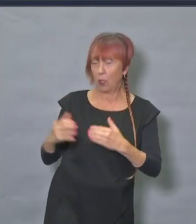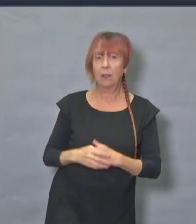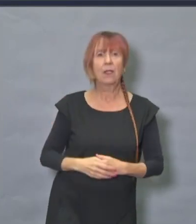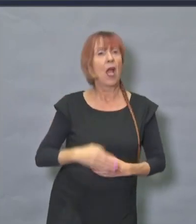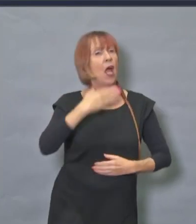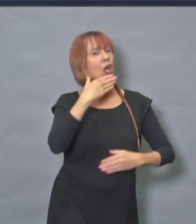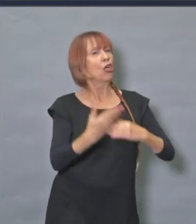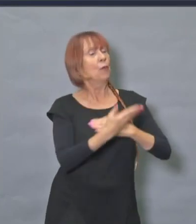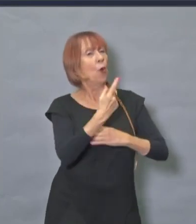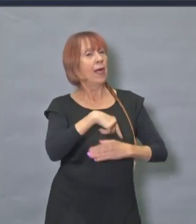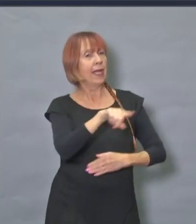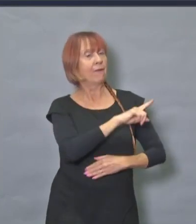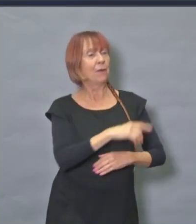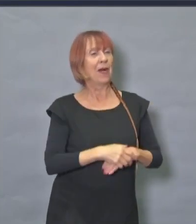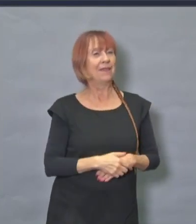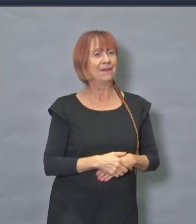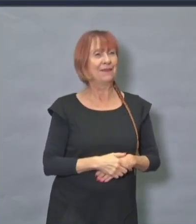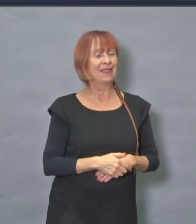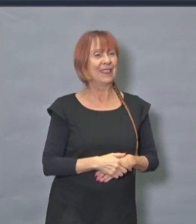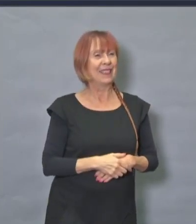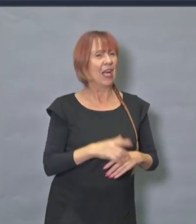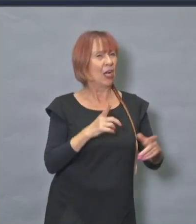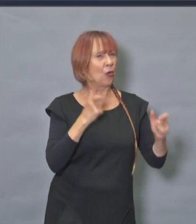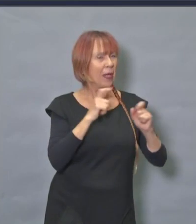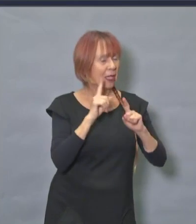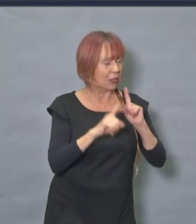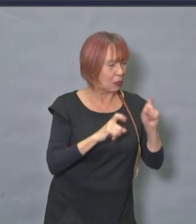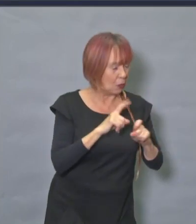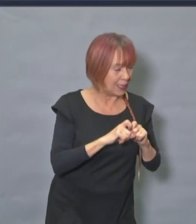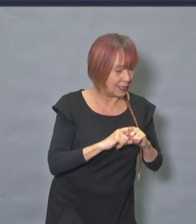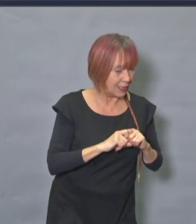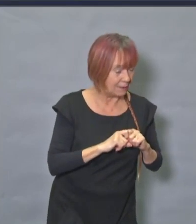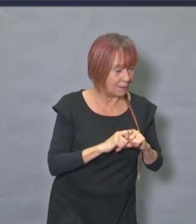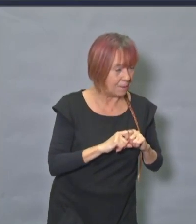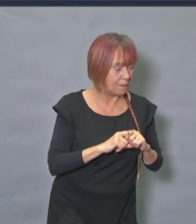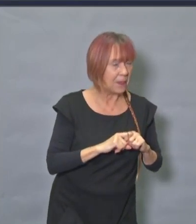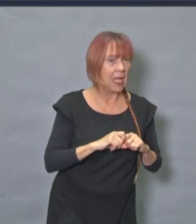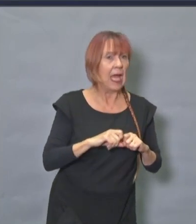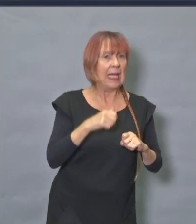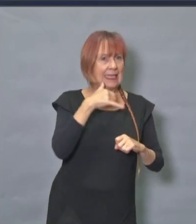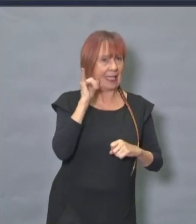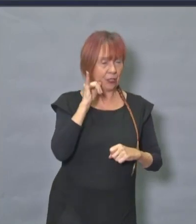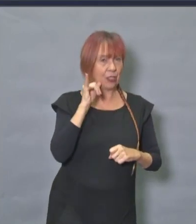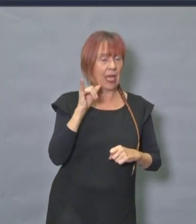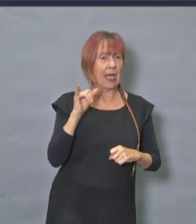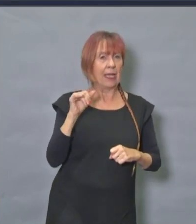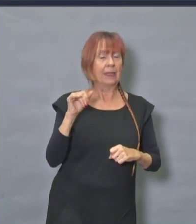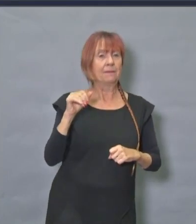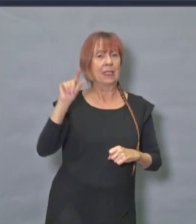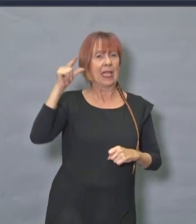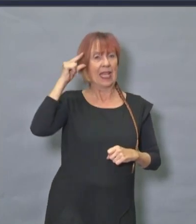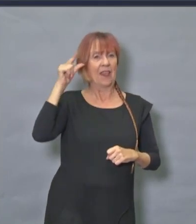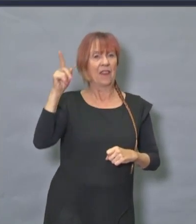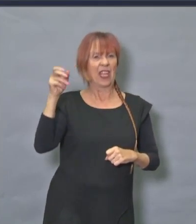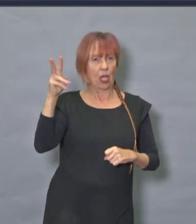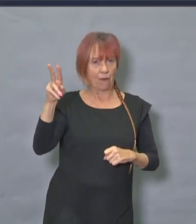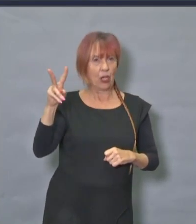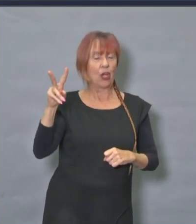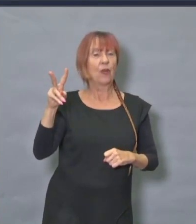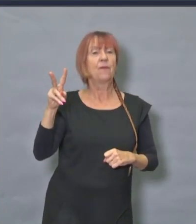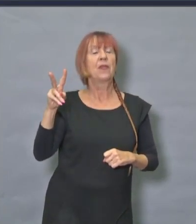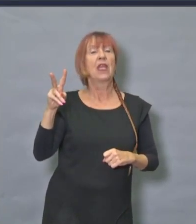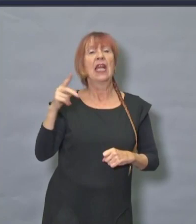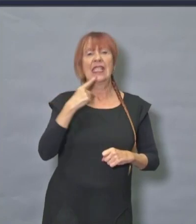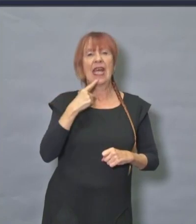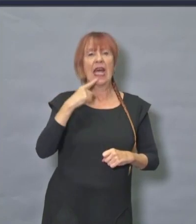Good morning, everyone. Real quick question. The governor yesterday suggested everyone wear a mask. We're